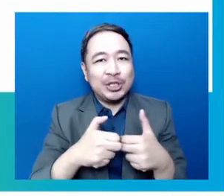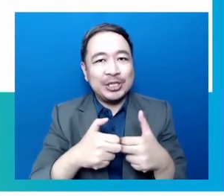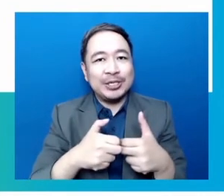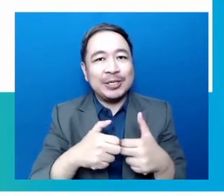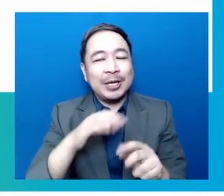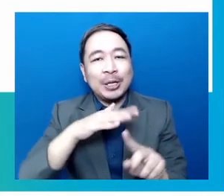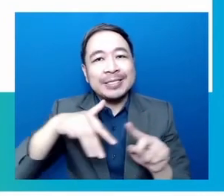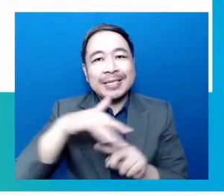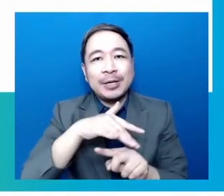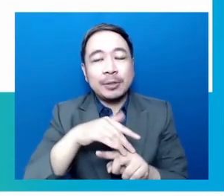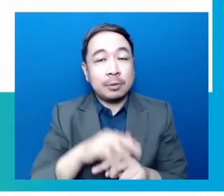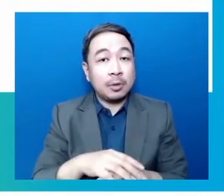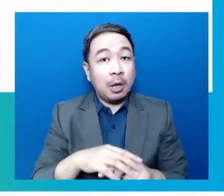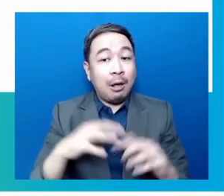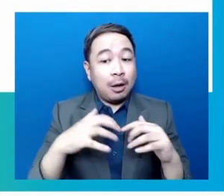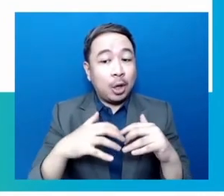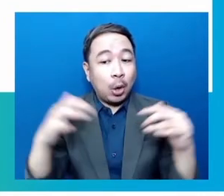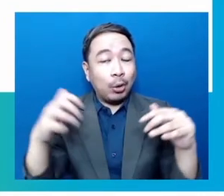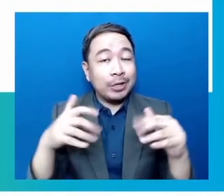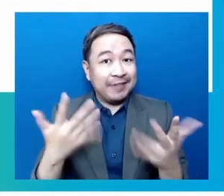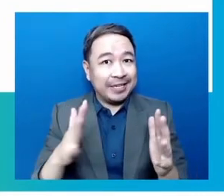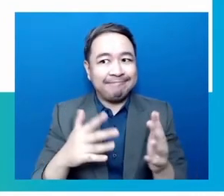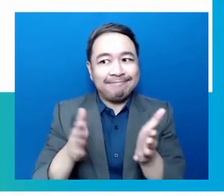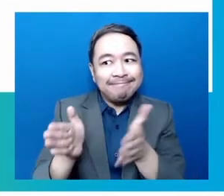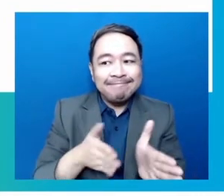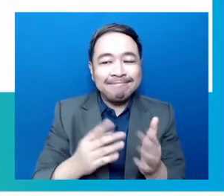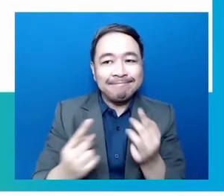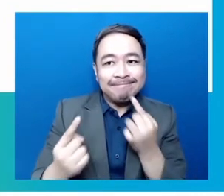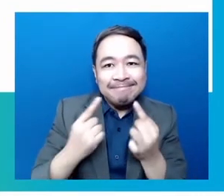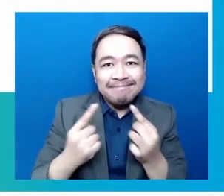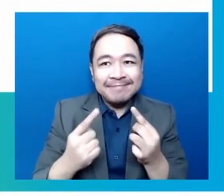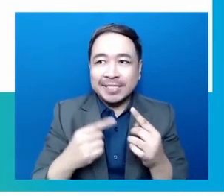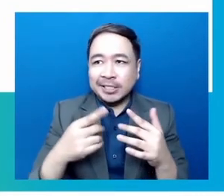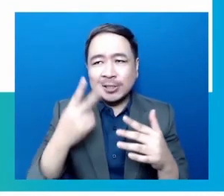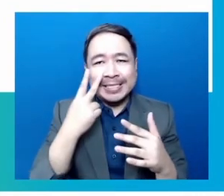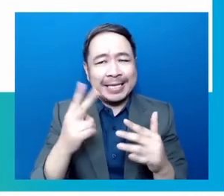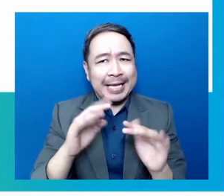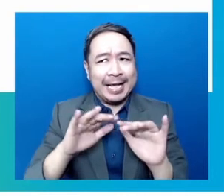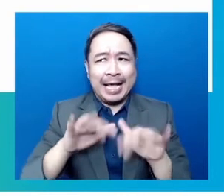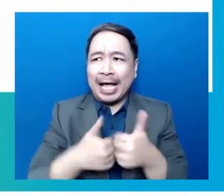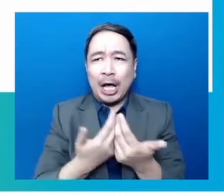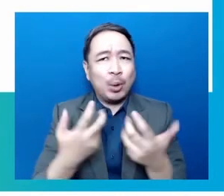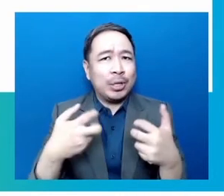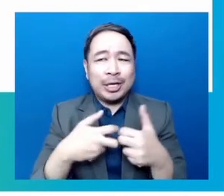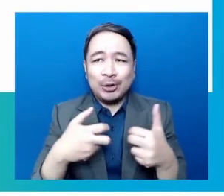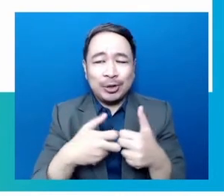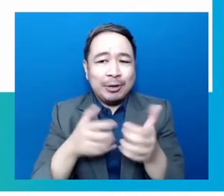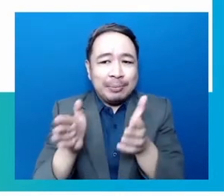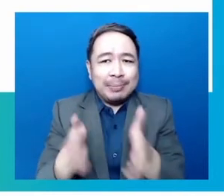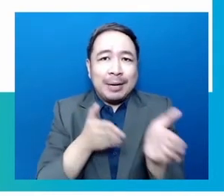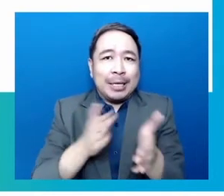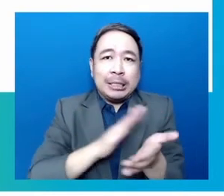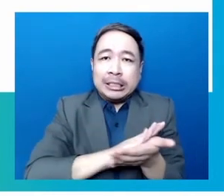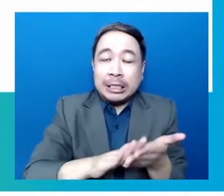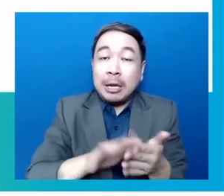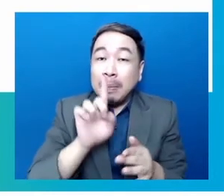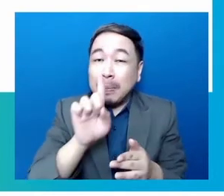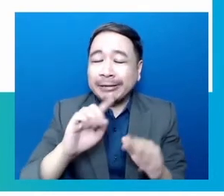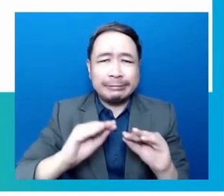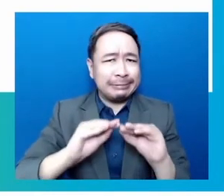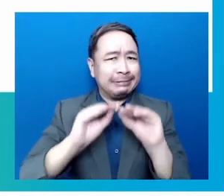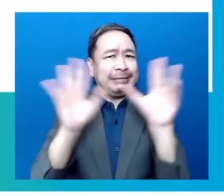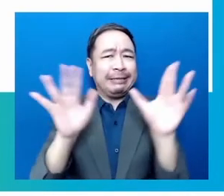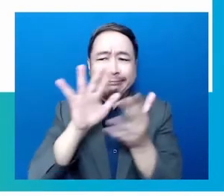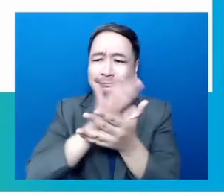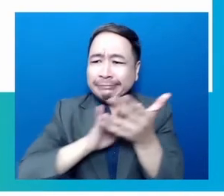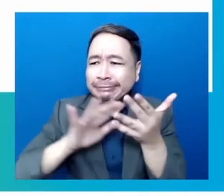the midstream and downstream gas industries without an exit strategy. So without a strict policy ending fossil gas